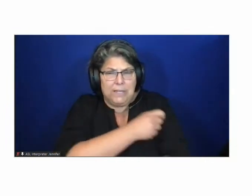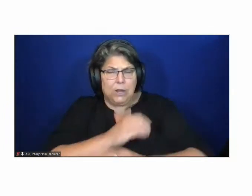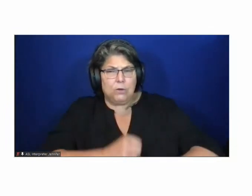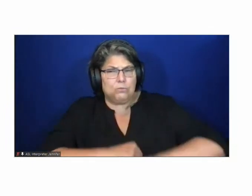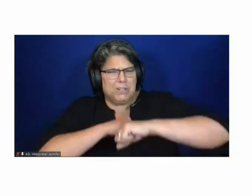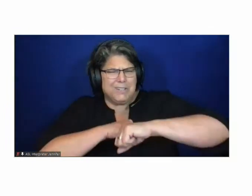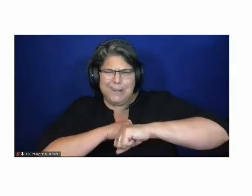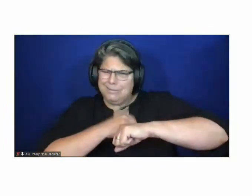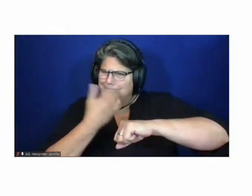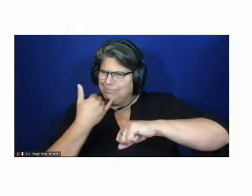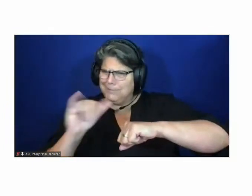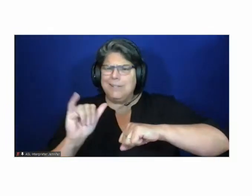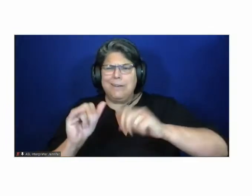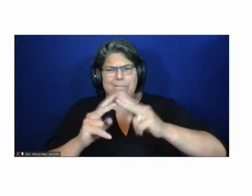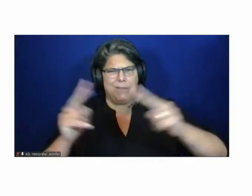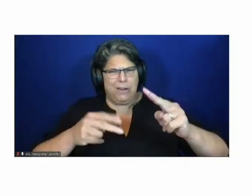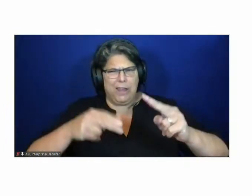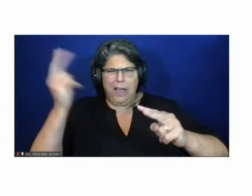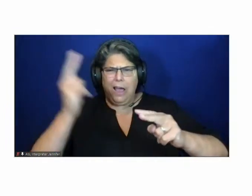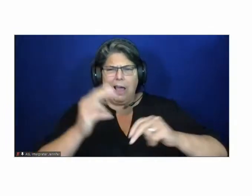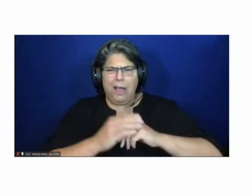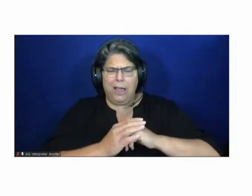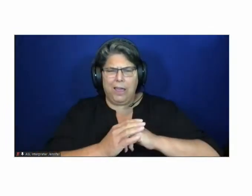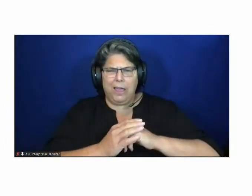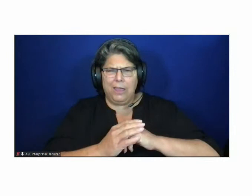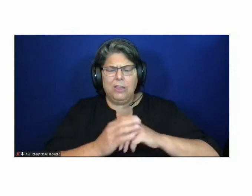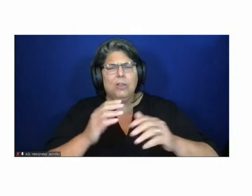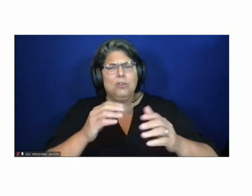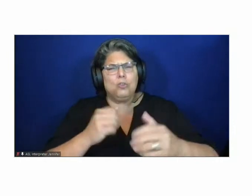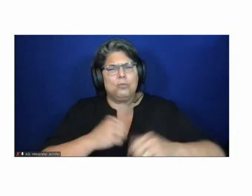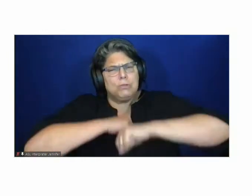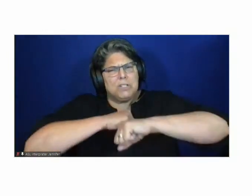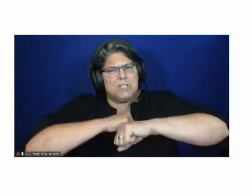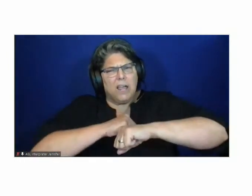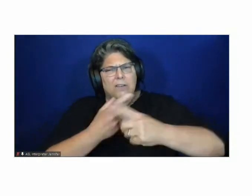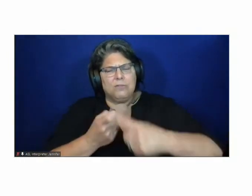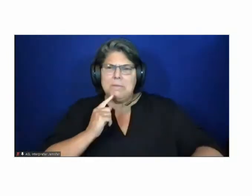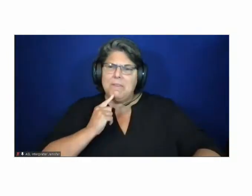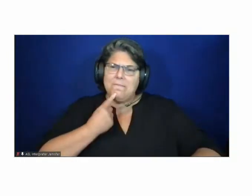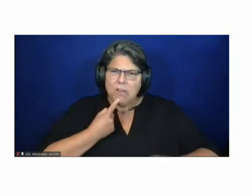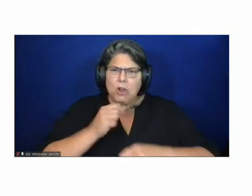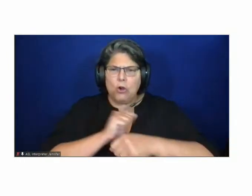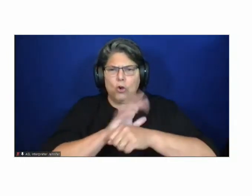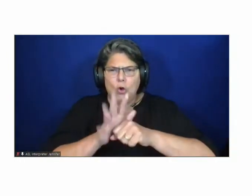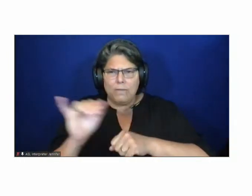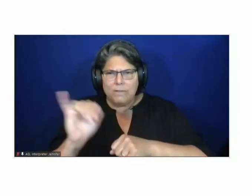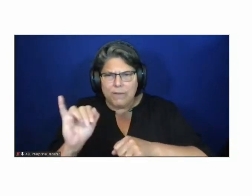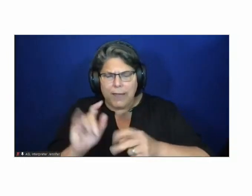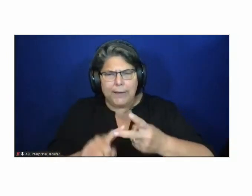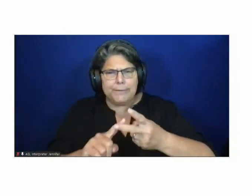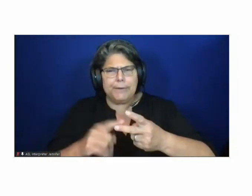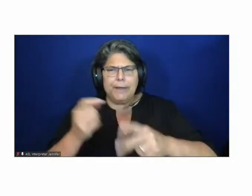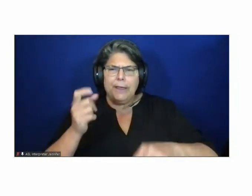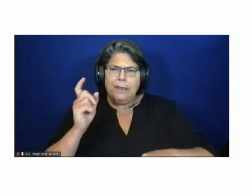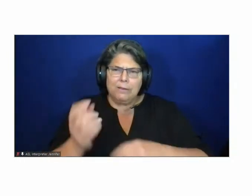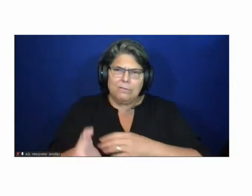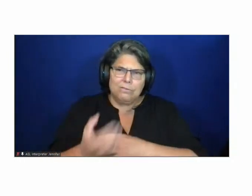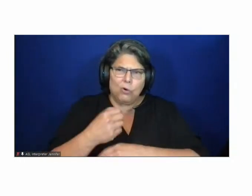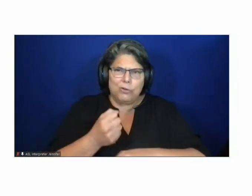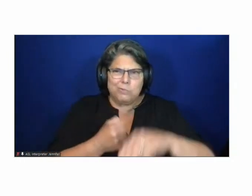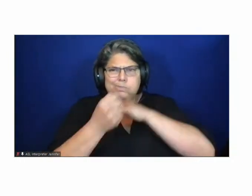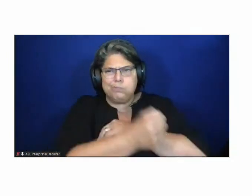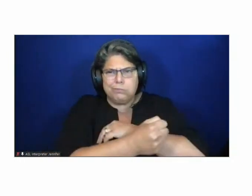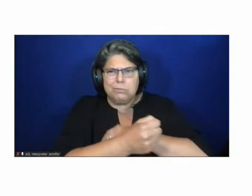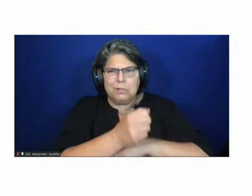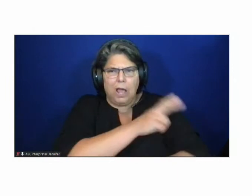very high against severe COVID infection, hospitalization, and death. So the boosters are not a rush. There will